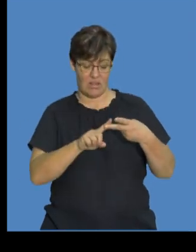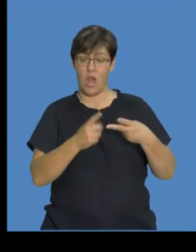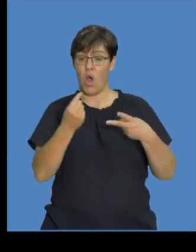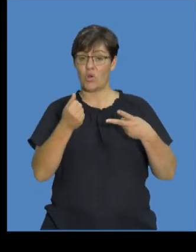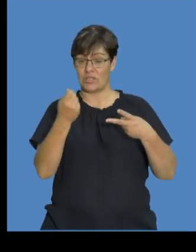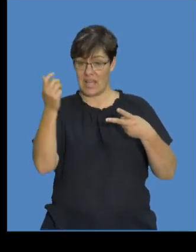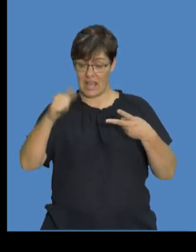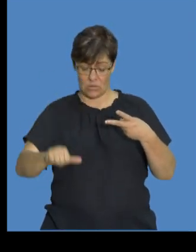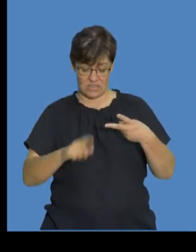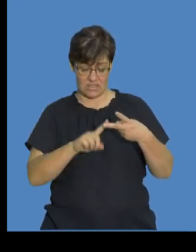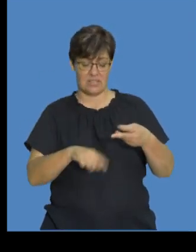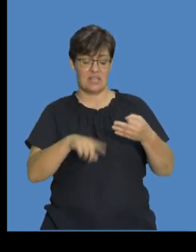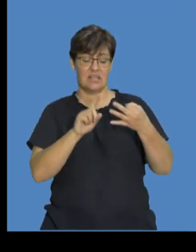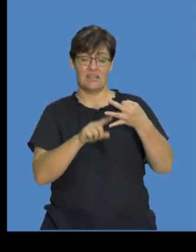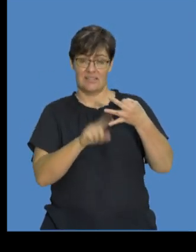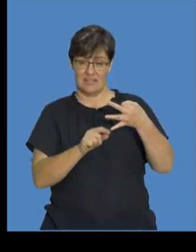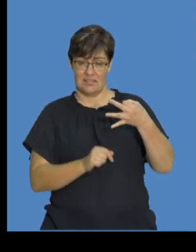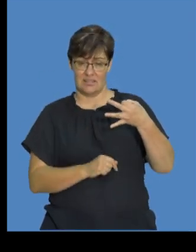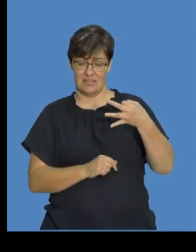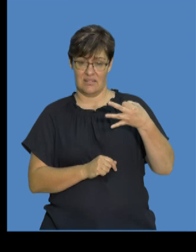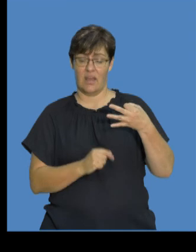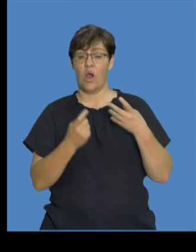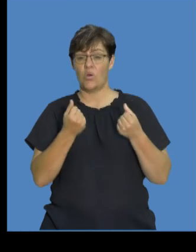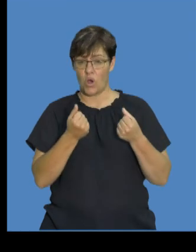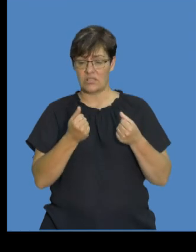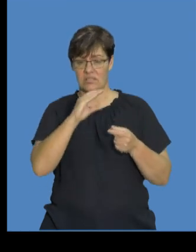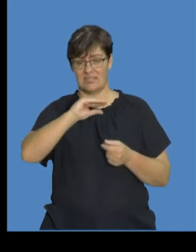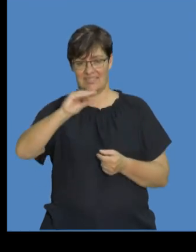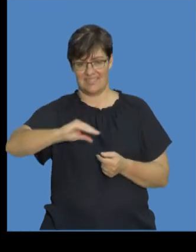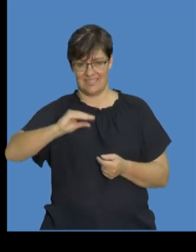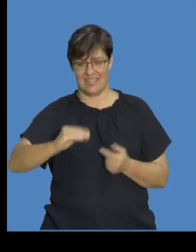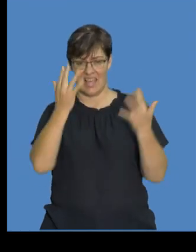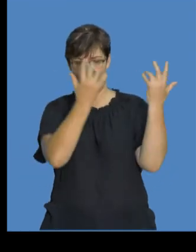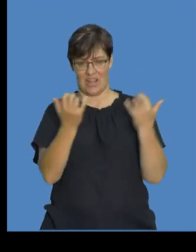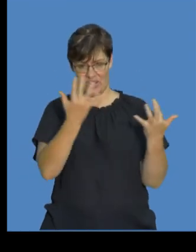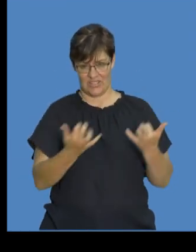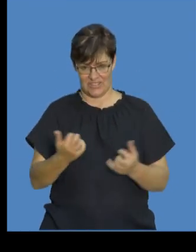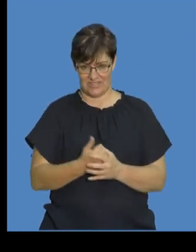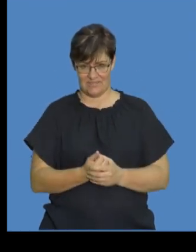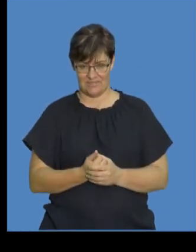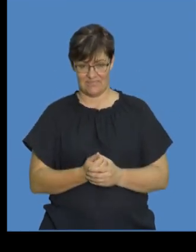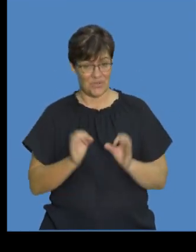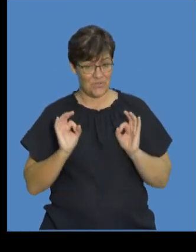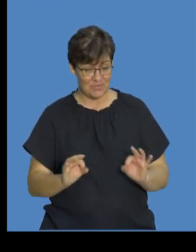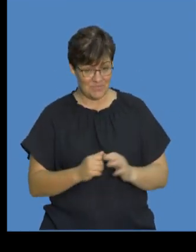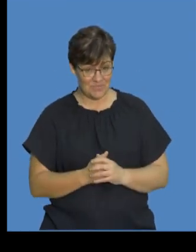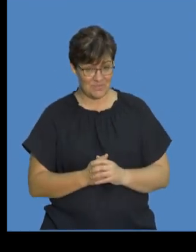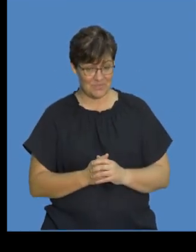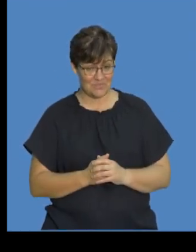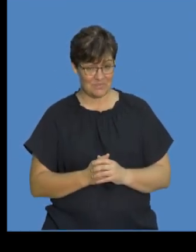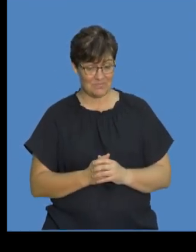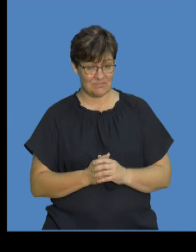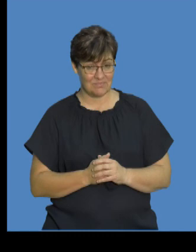ledger accounts, we've dealt with the cost accounts, and we've dealt with the cost component